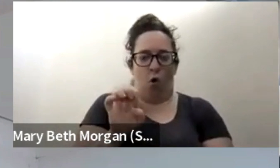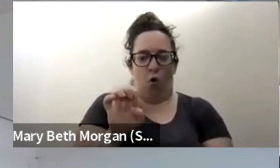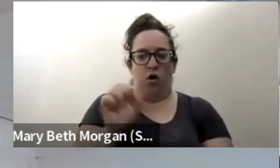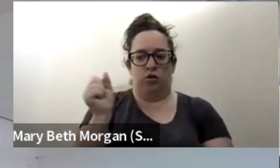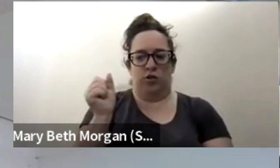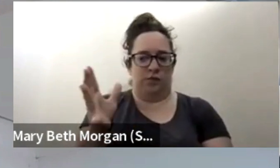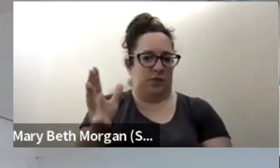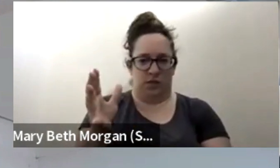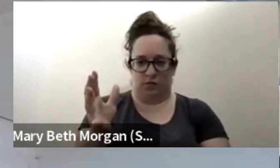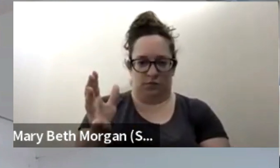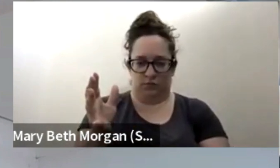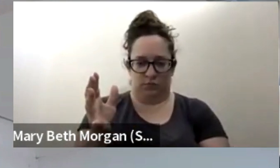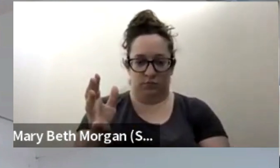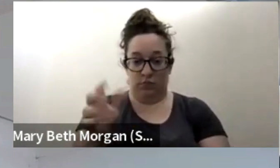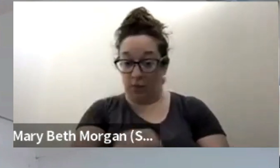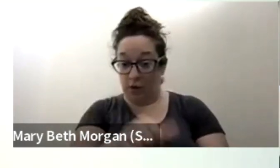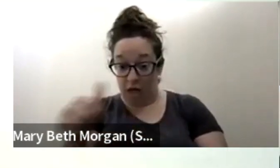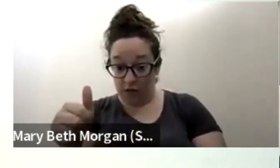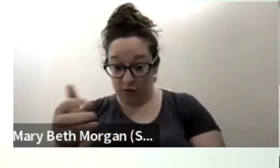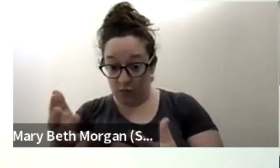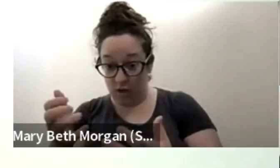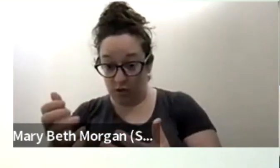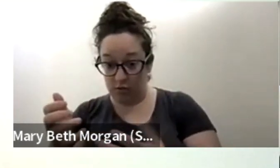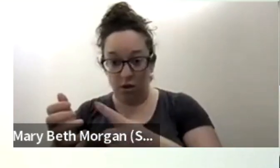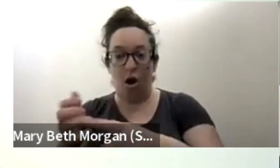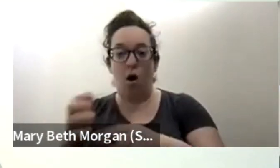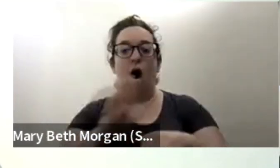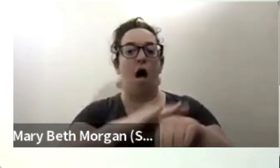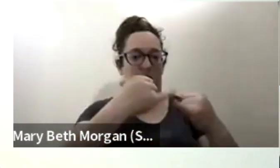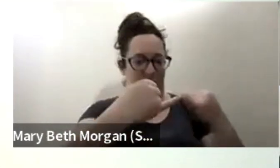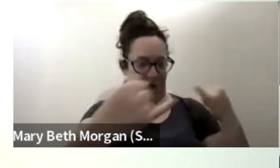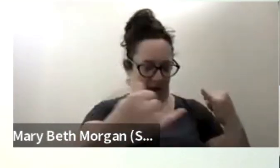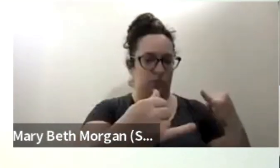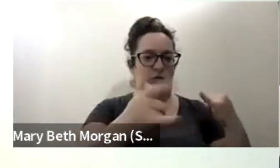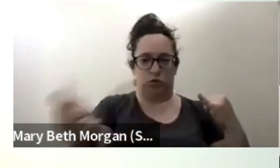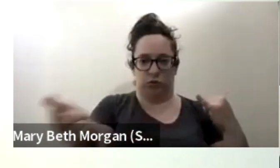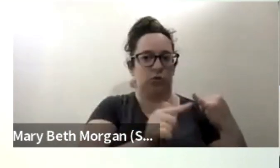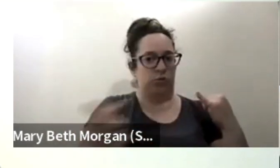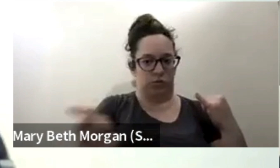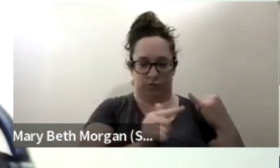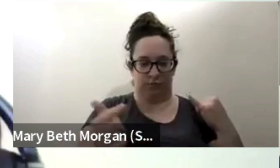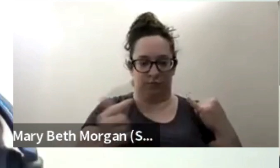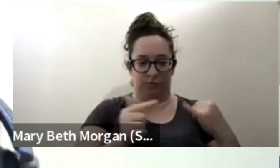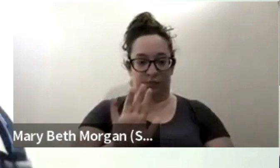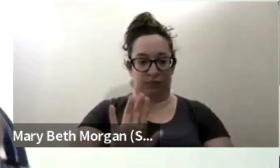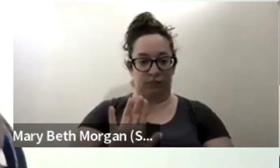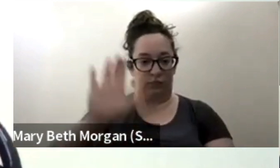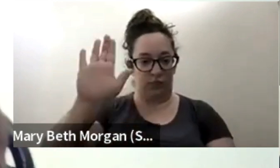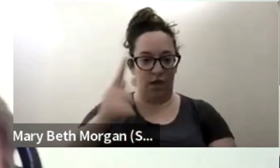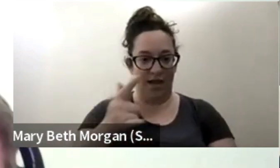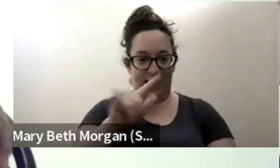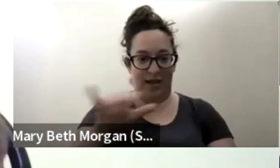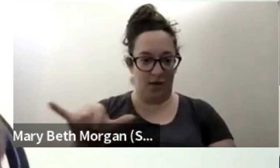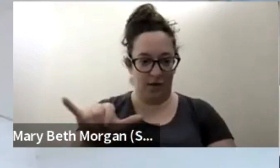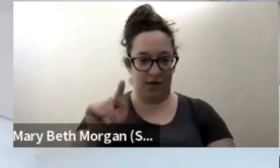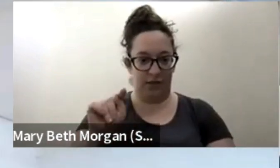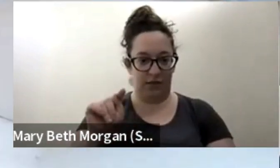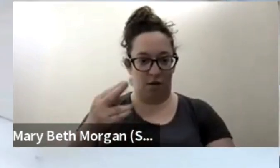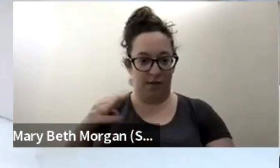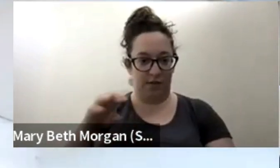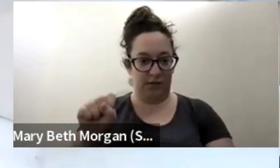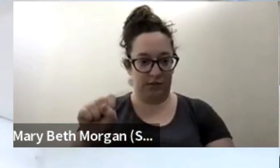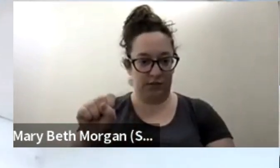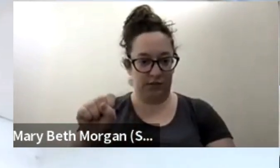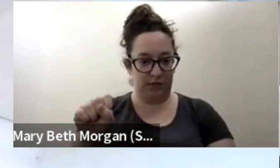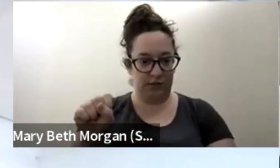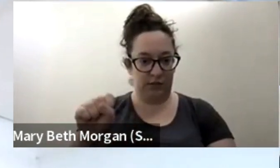great. Anyone else? Yeah. Oh wait, someone online first, and then. Hi, sorry, it's Gary Thomas. Hi,